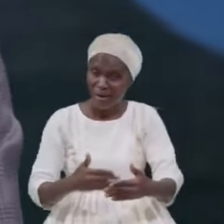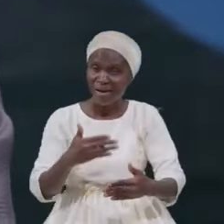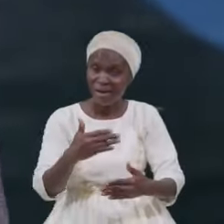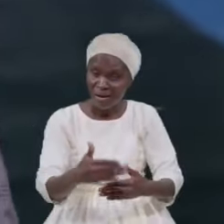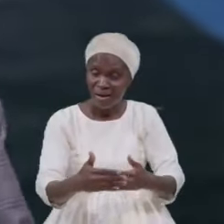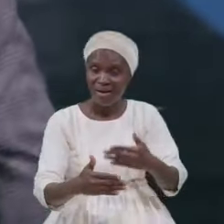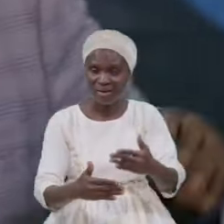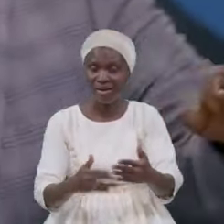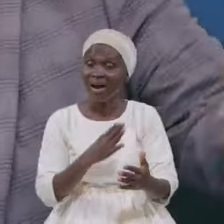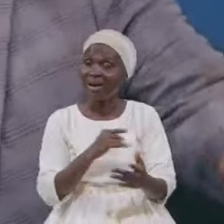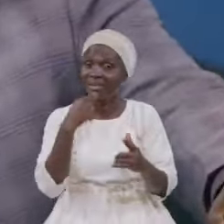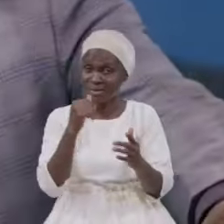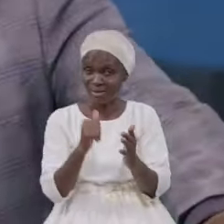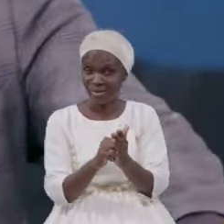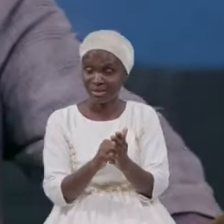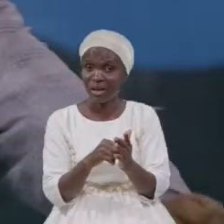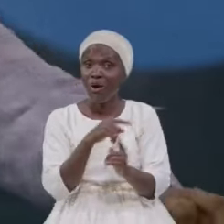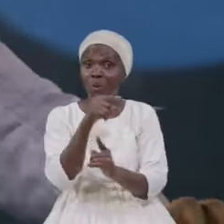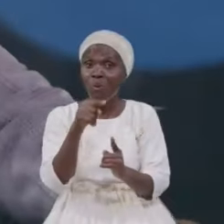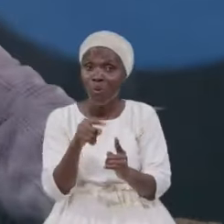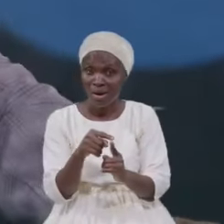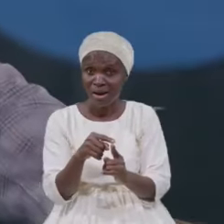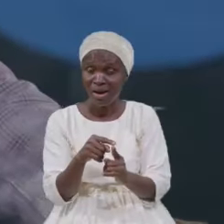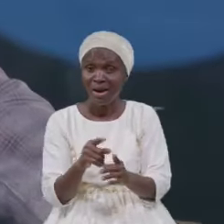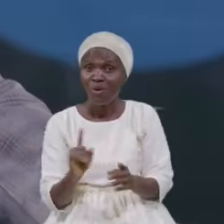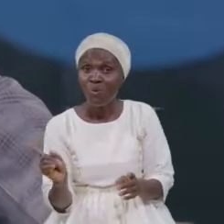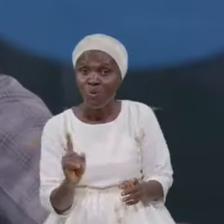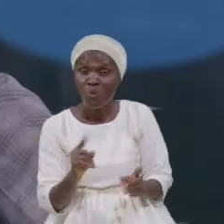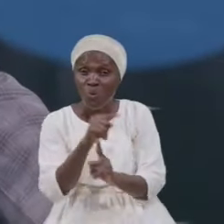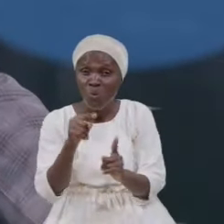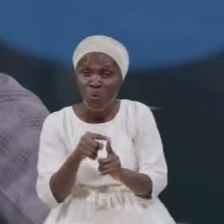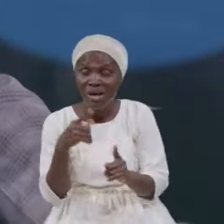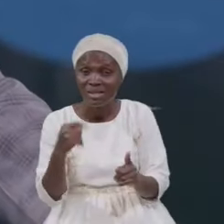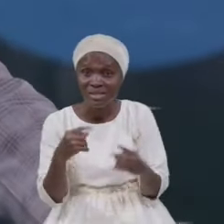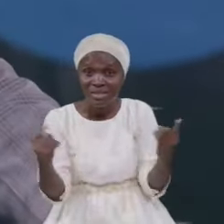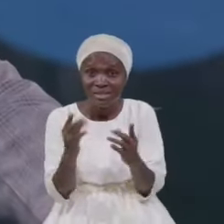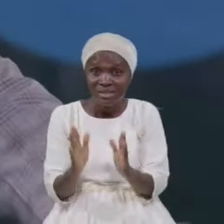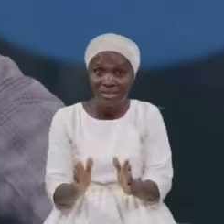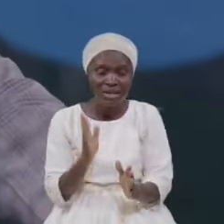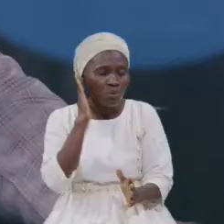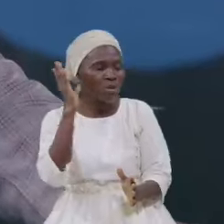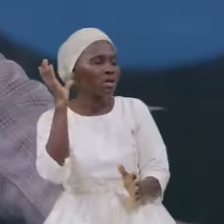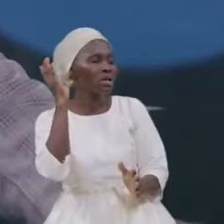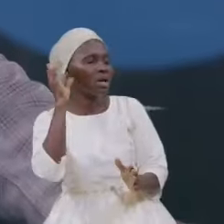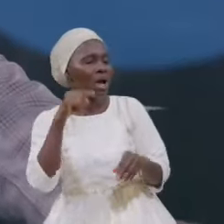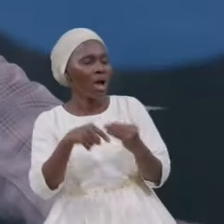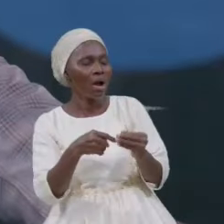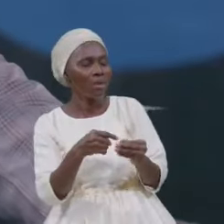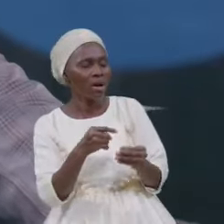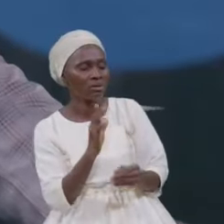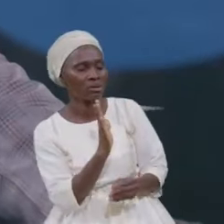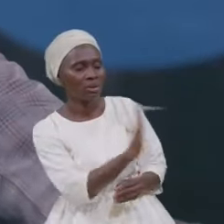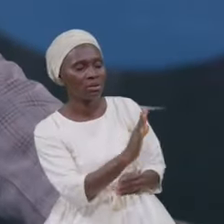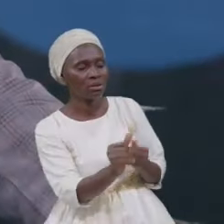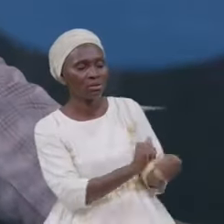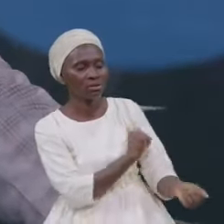sinner shall hear his doom depart, I know ye not.